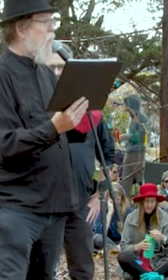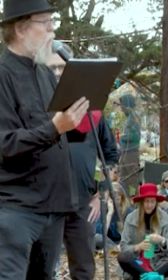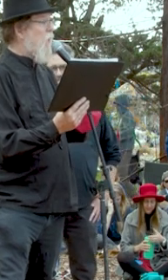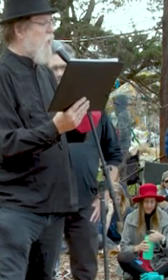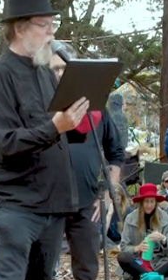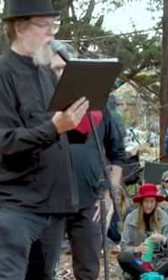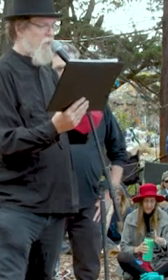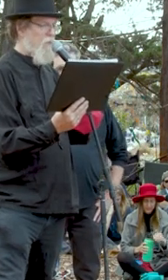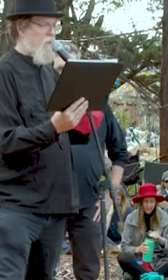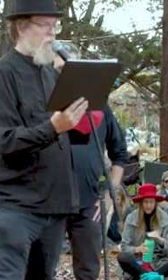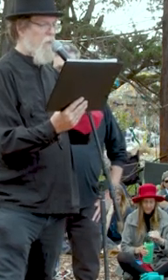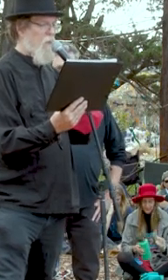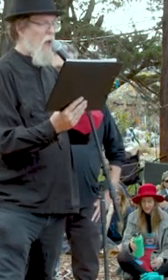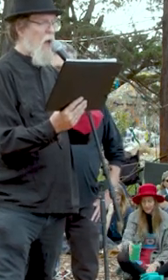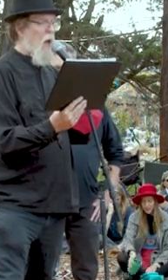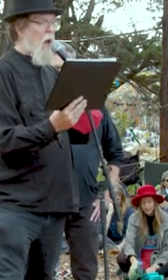Patricia Winter.